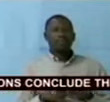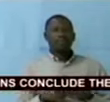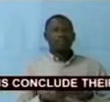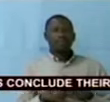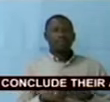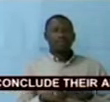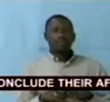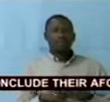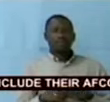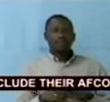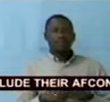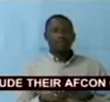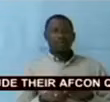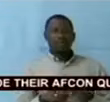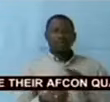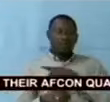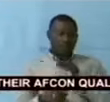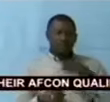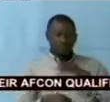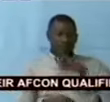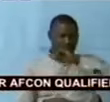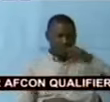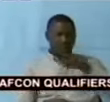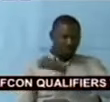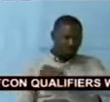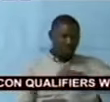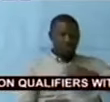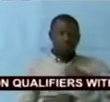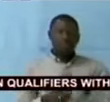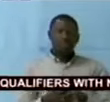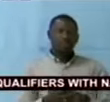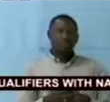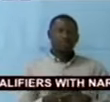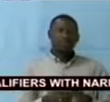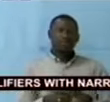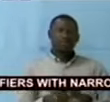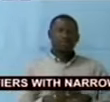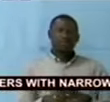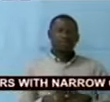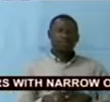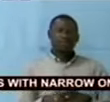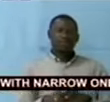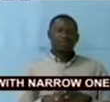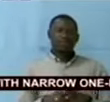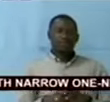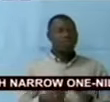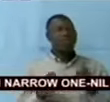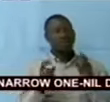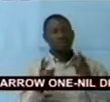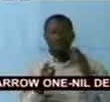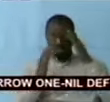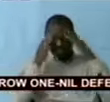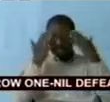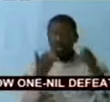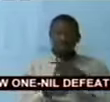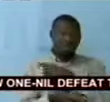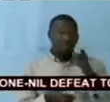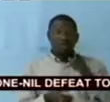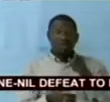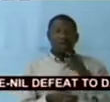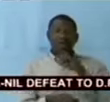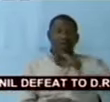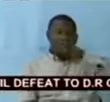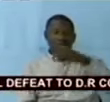They were junglers. All right. I didn't know they were junglers, but I know they had